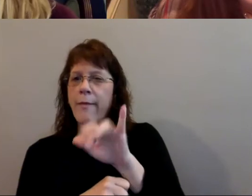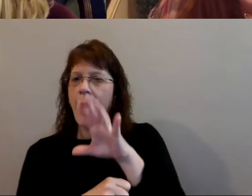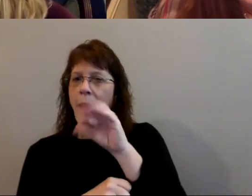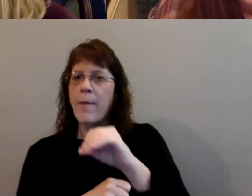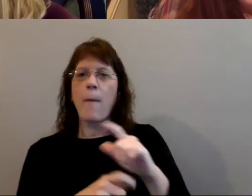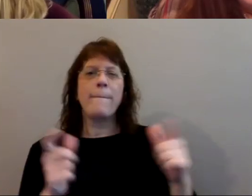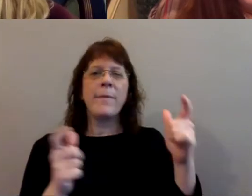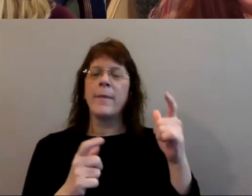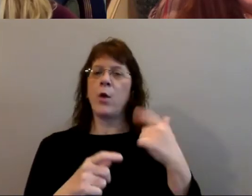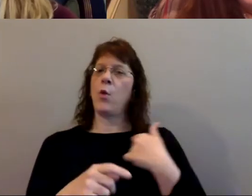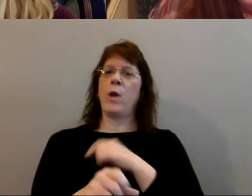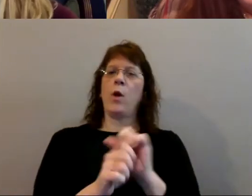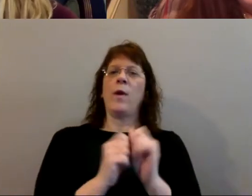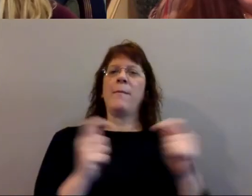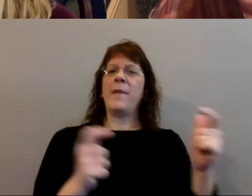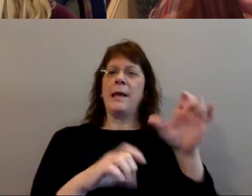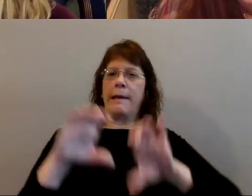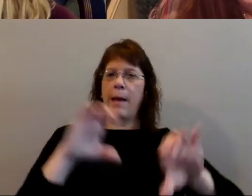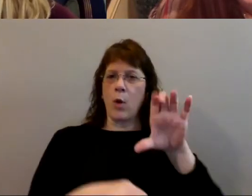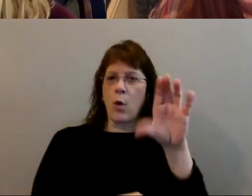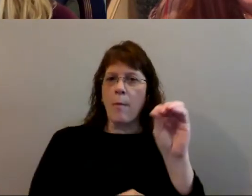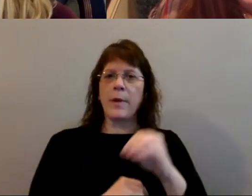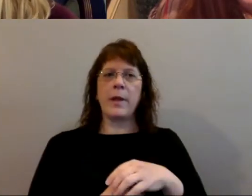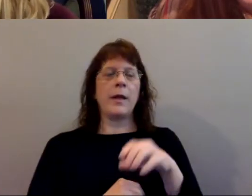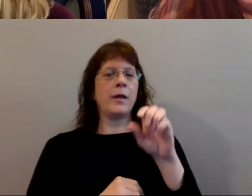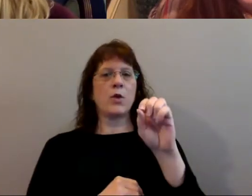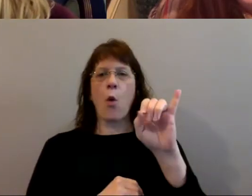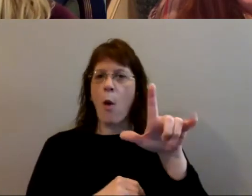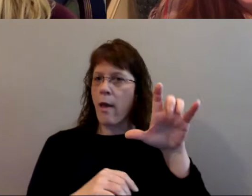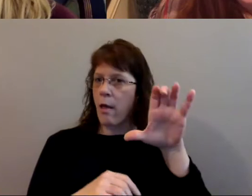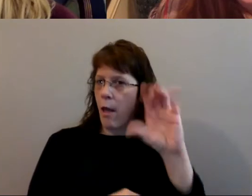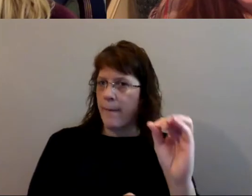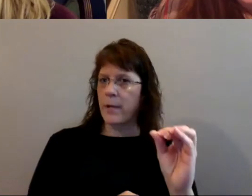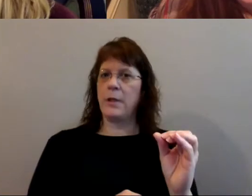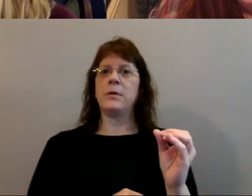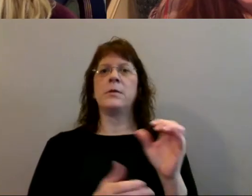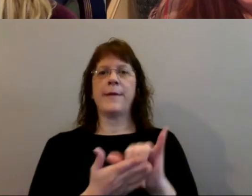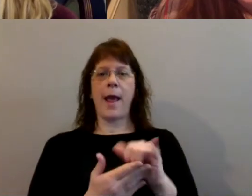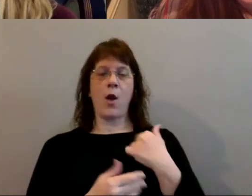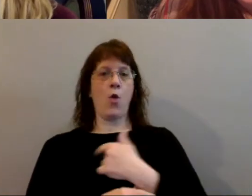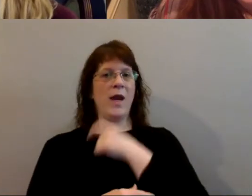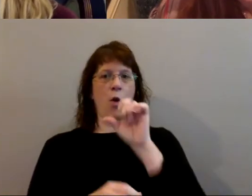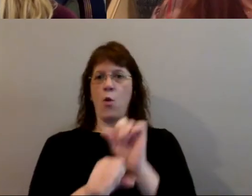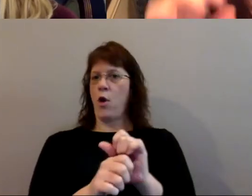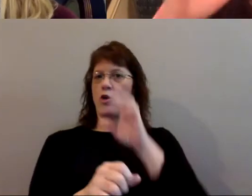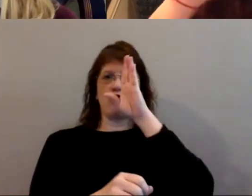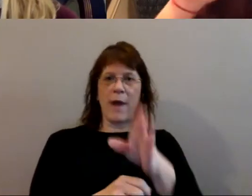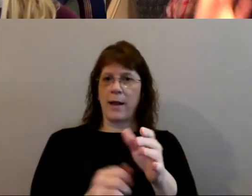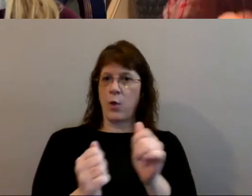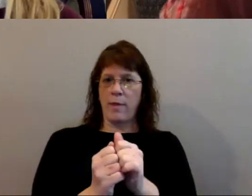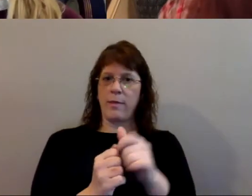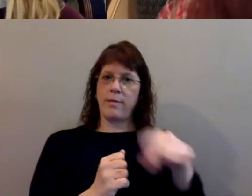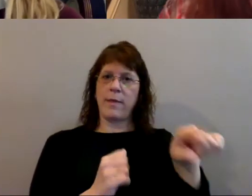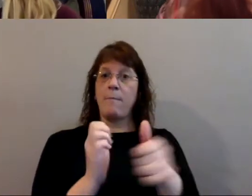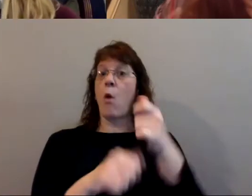oil companies and those kinds of things. And obviously we don't work directly with them most of the time, but there are tons